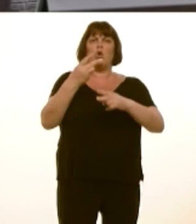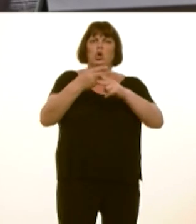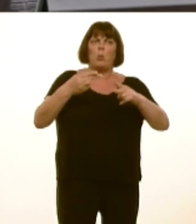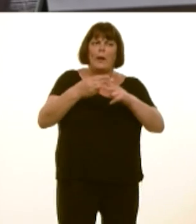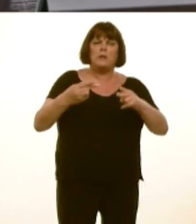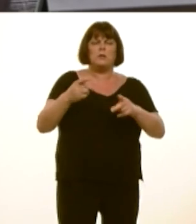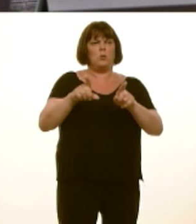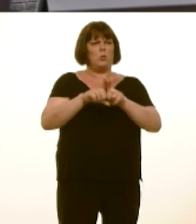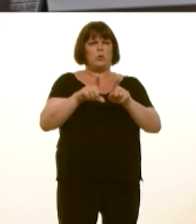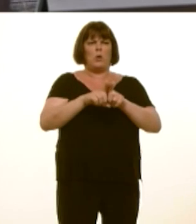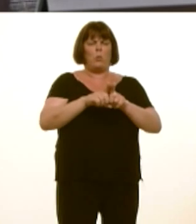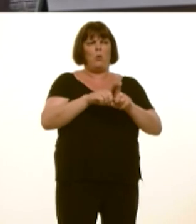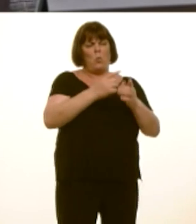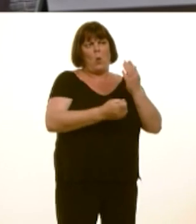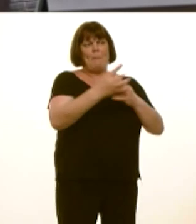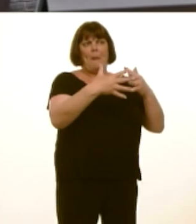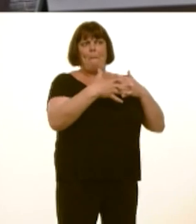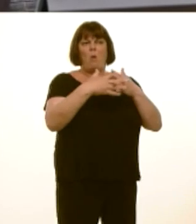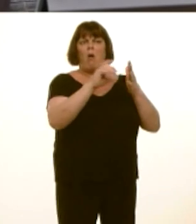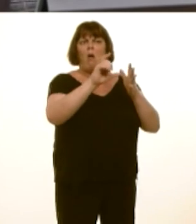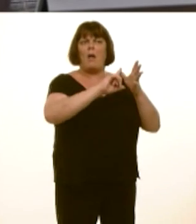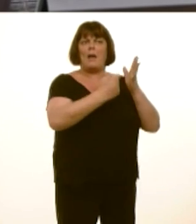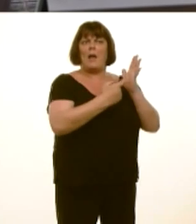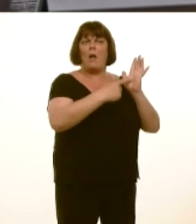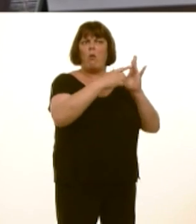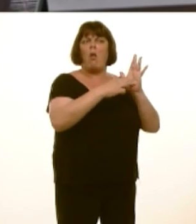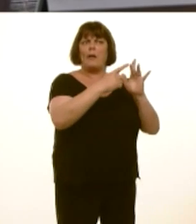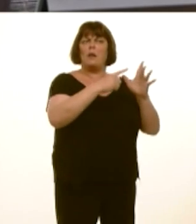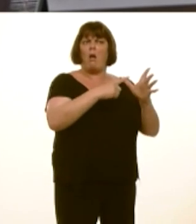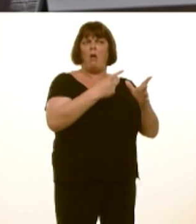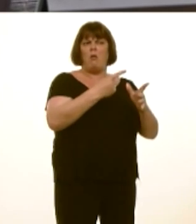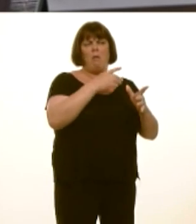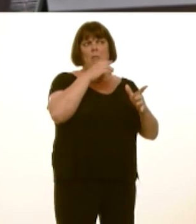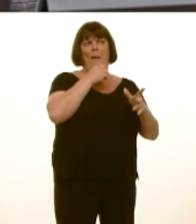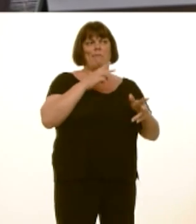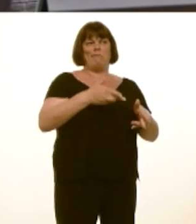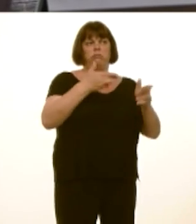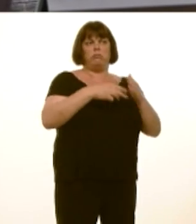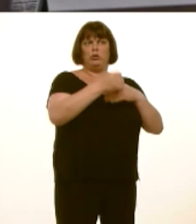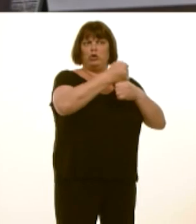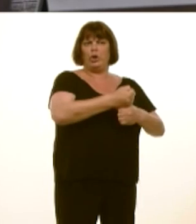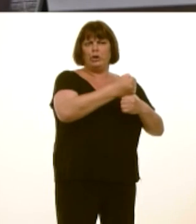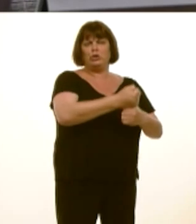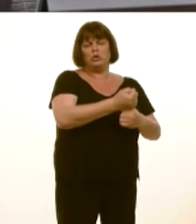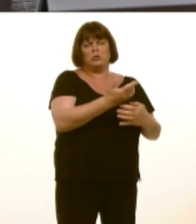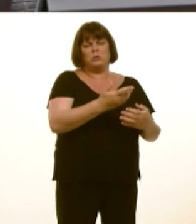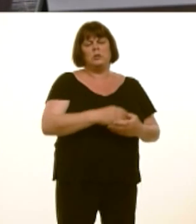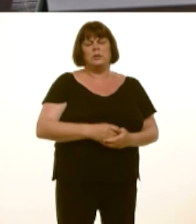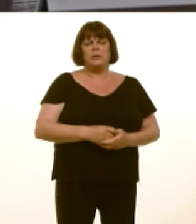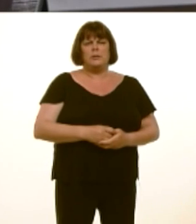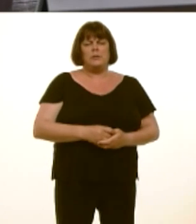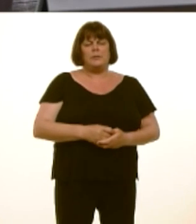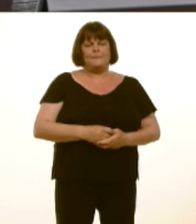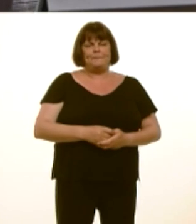happened, but for very different reasons, in Carolina as well. Tunisia is a country that has made a